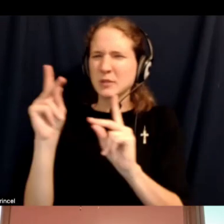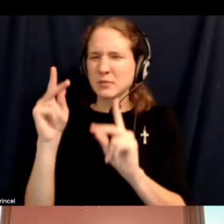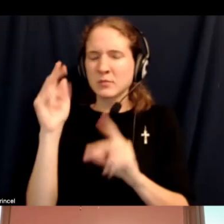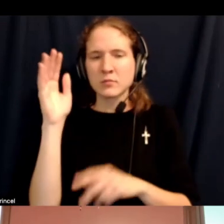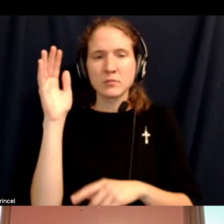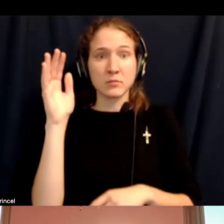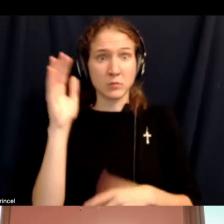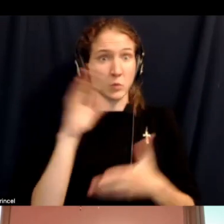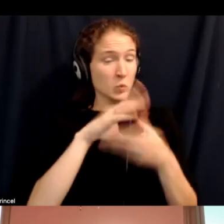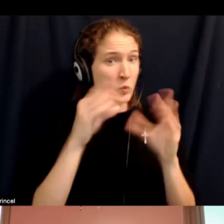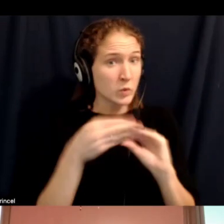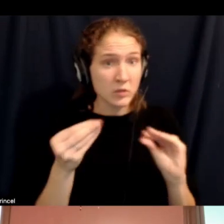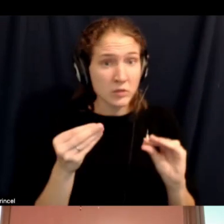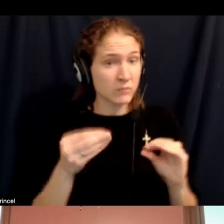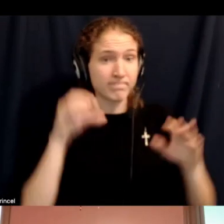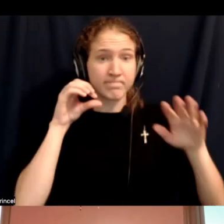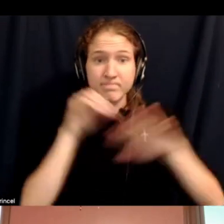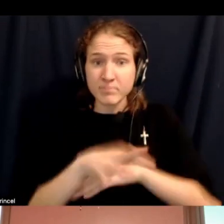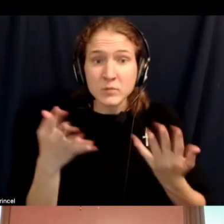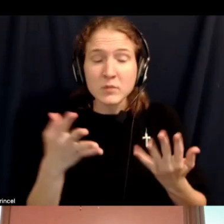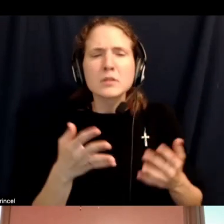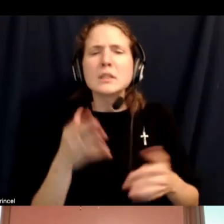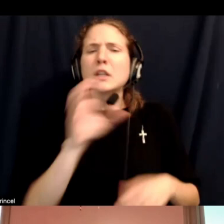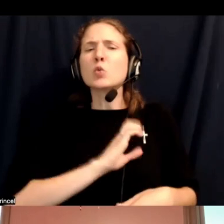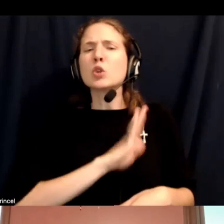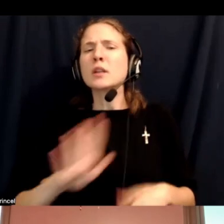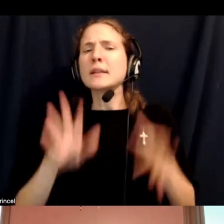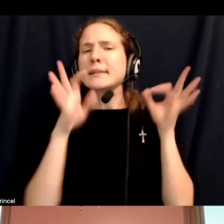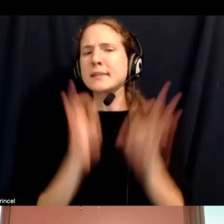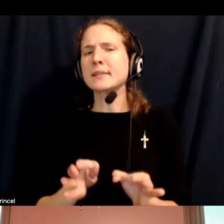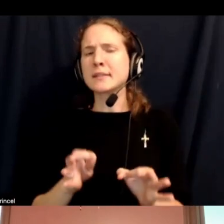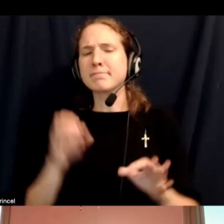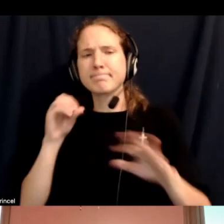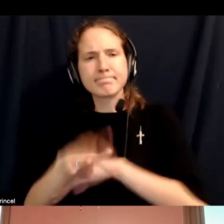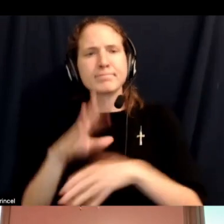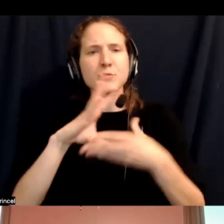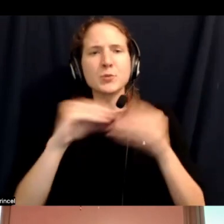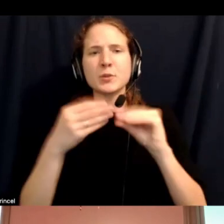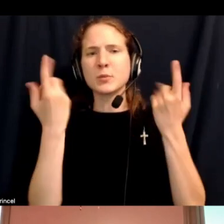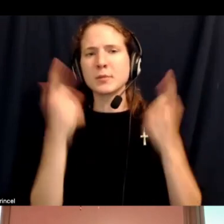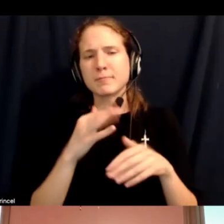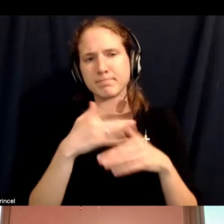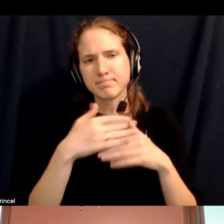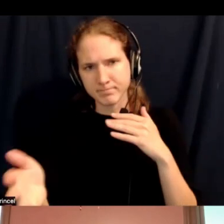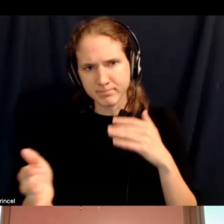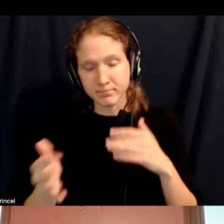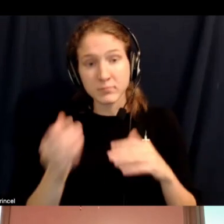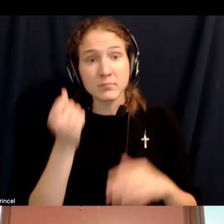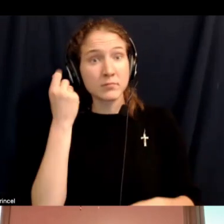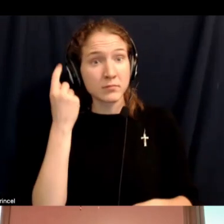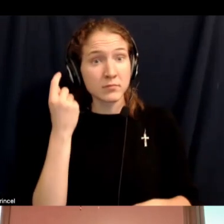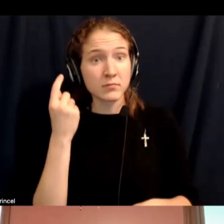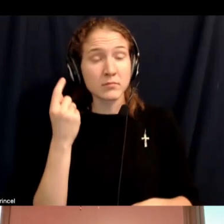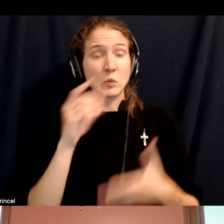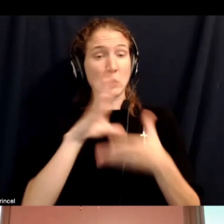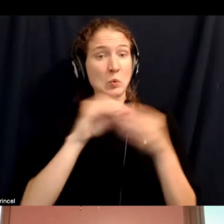determined by the choices that the characters make. Now, I have never written a novel that's told from one point of view,